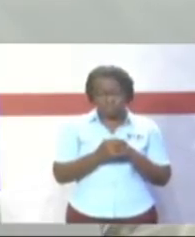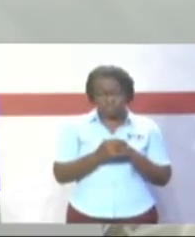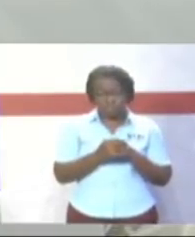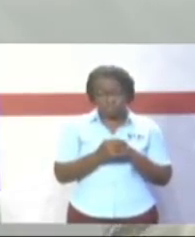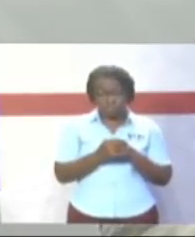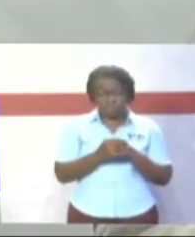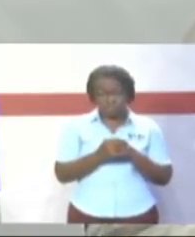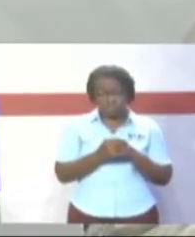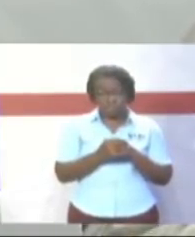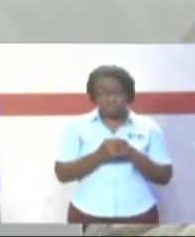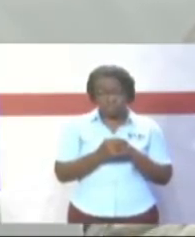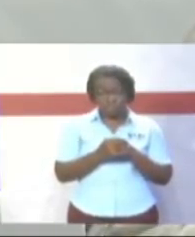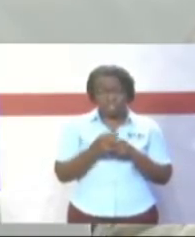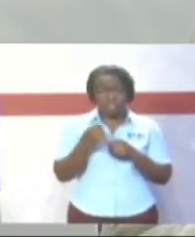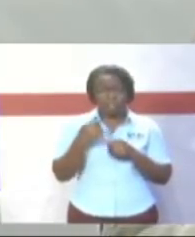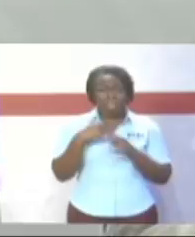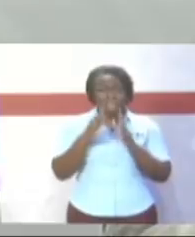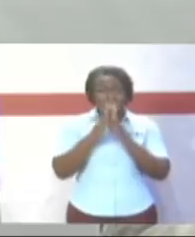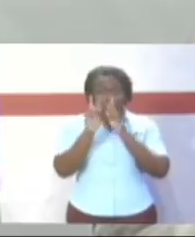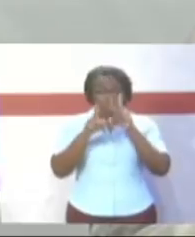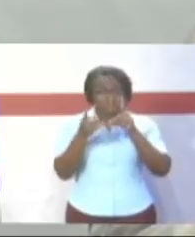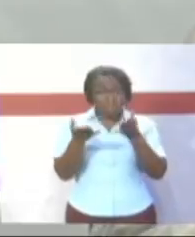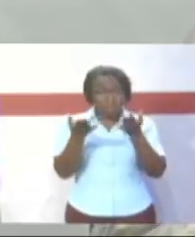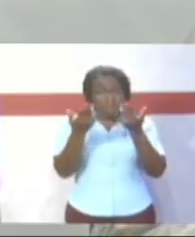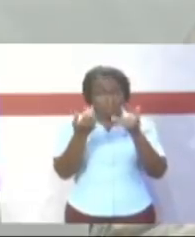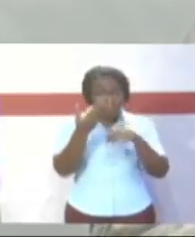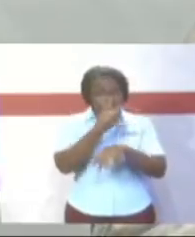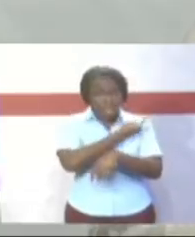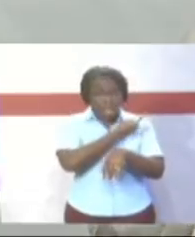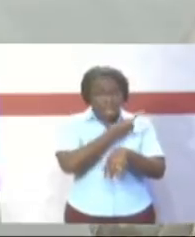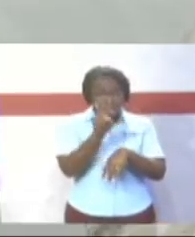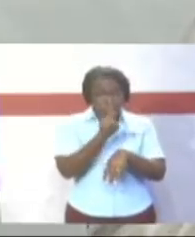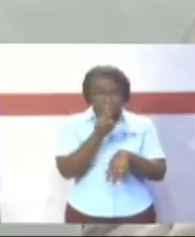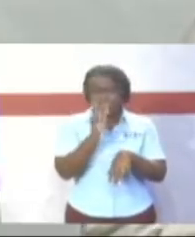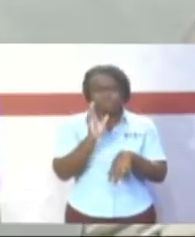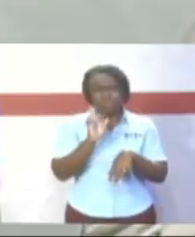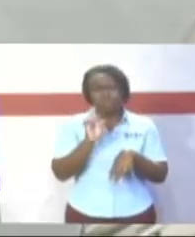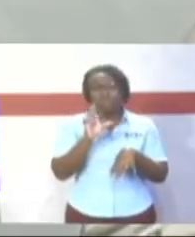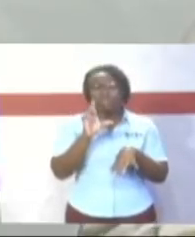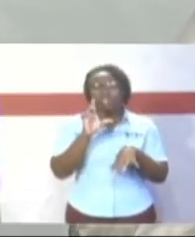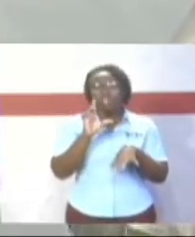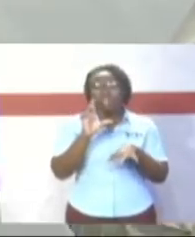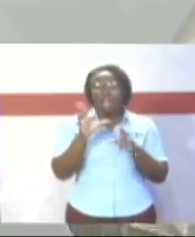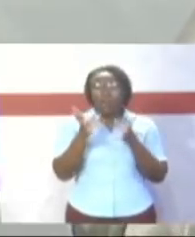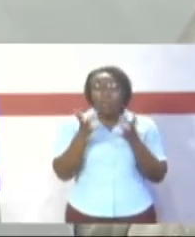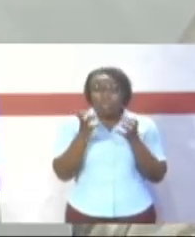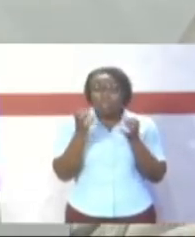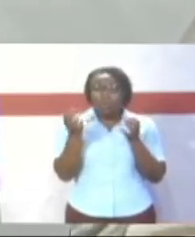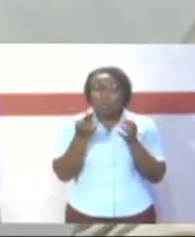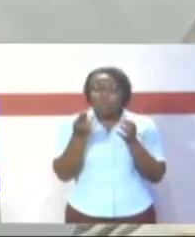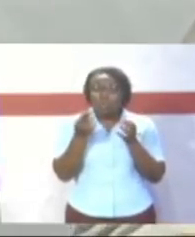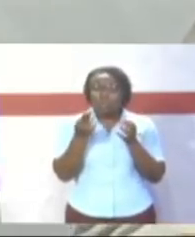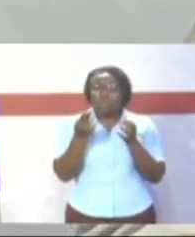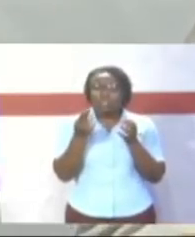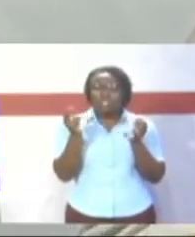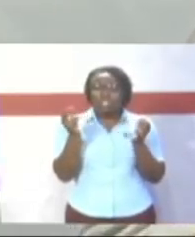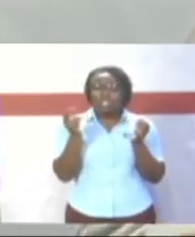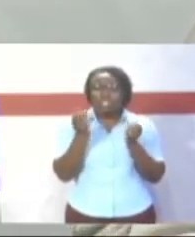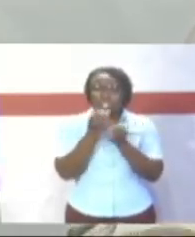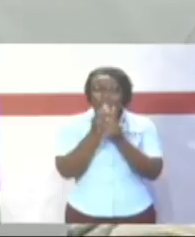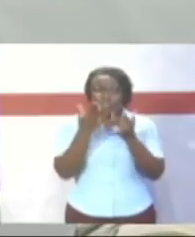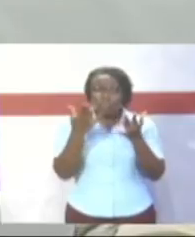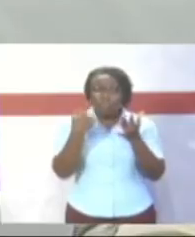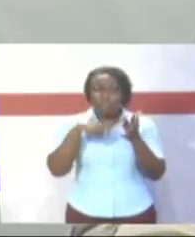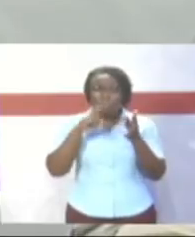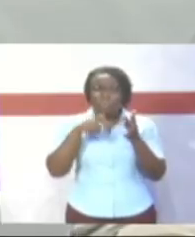to be vaccinated, we're just saying that in these challenging times, we need to continue to